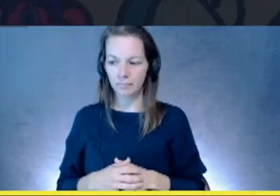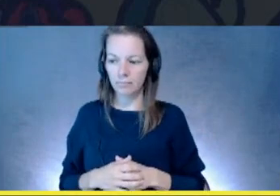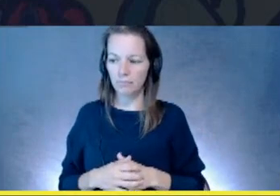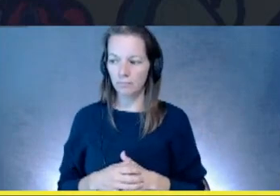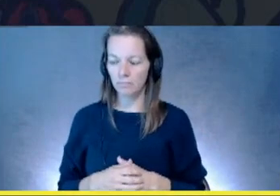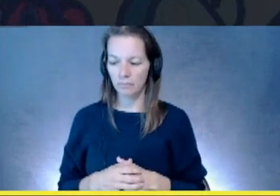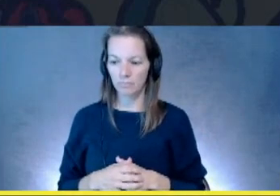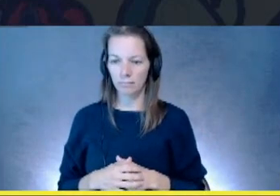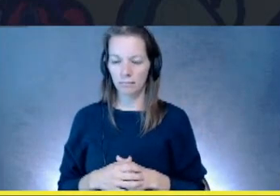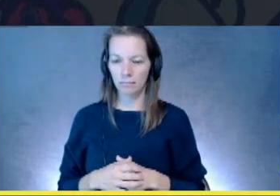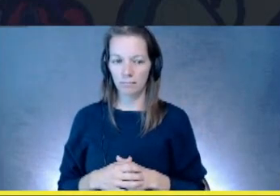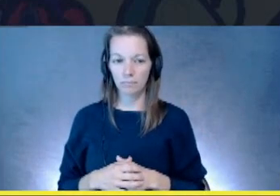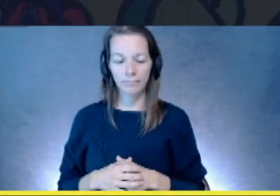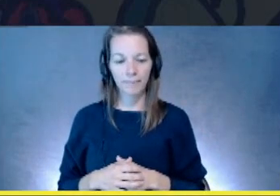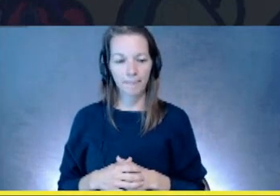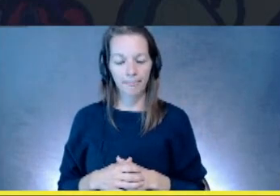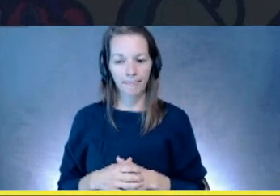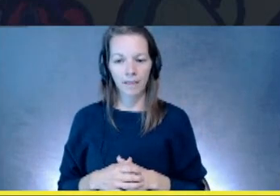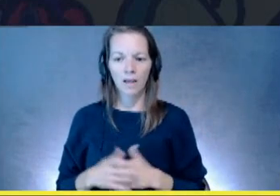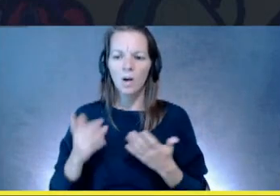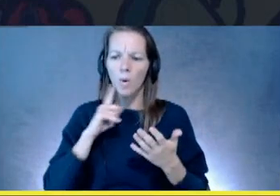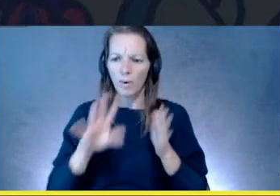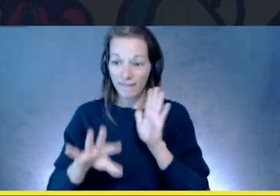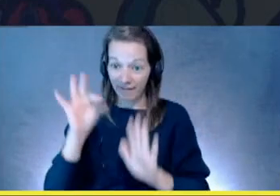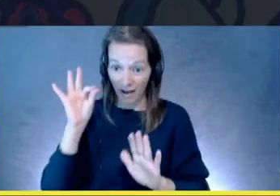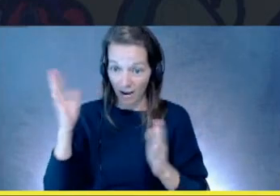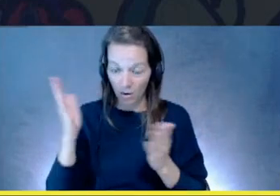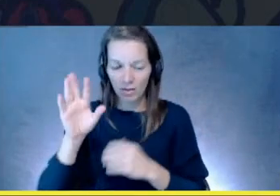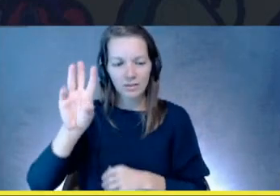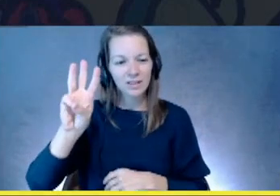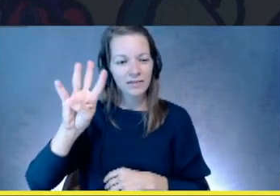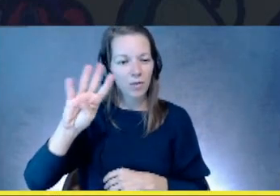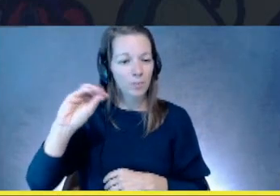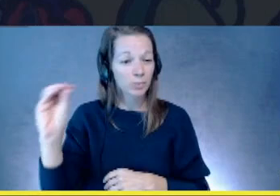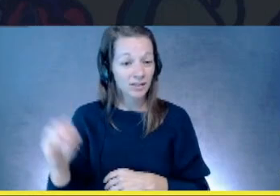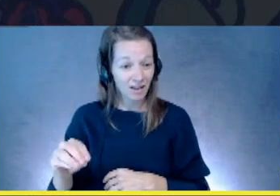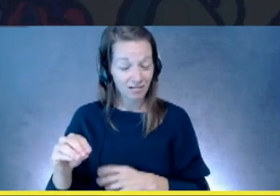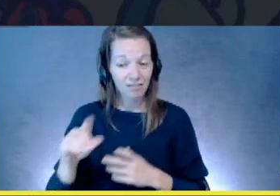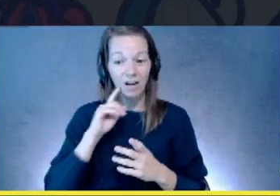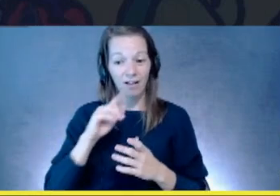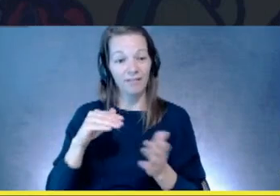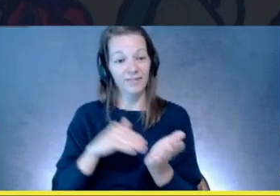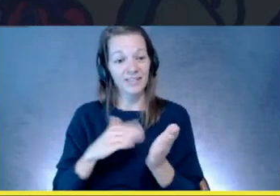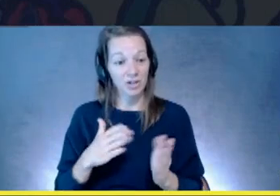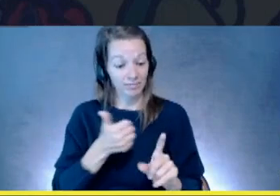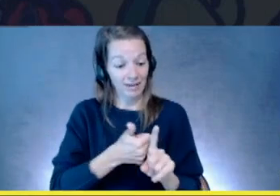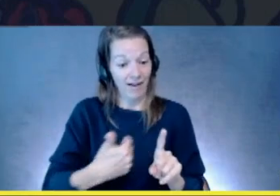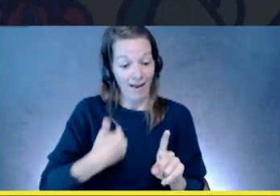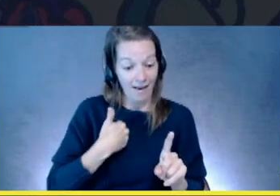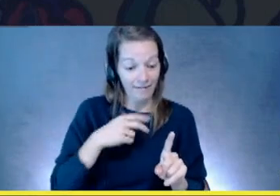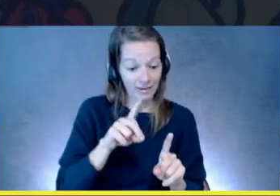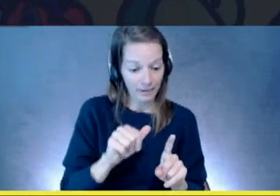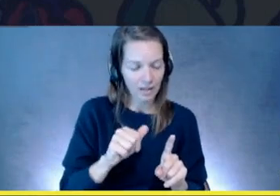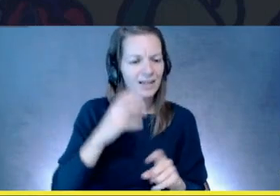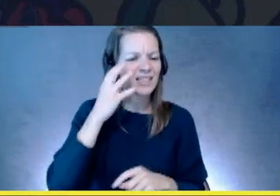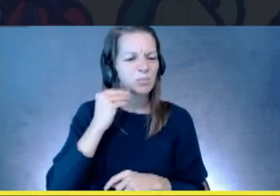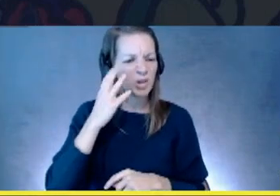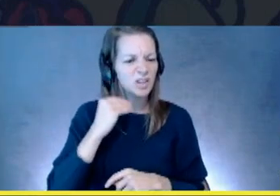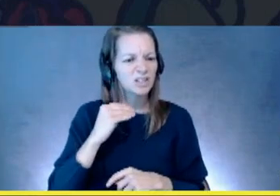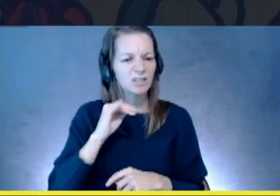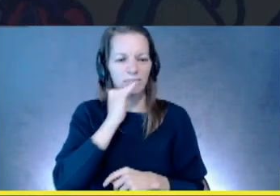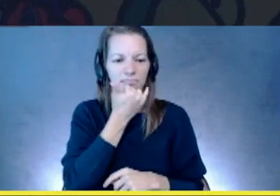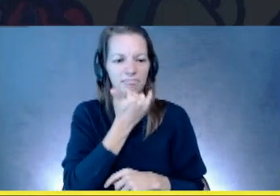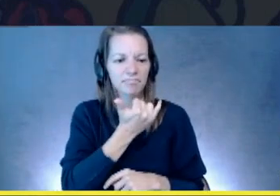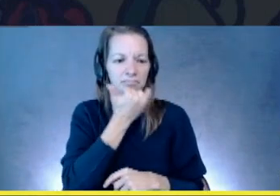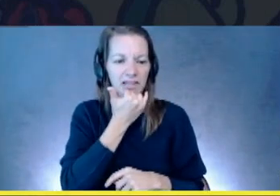And what we found was really sobering. We found that 64% of physicians with disabilities experience some form of mistreatment,